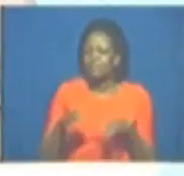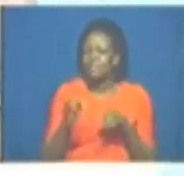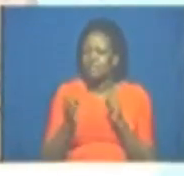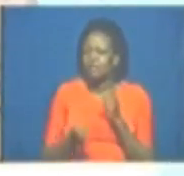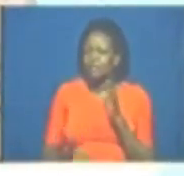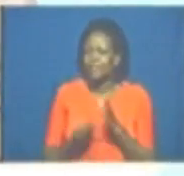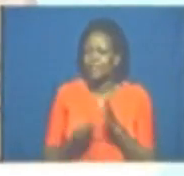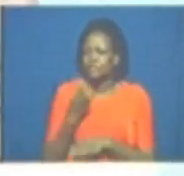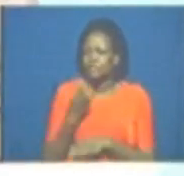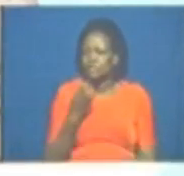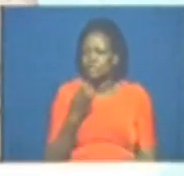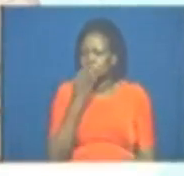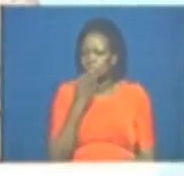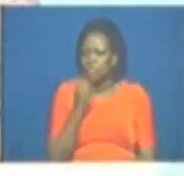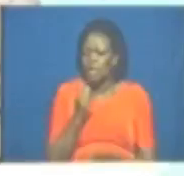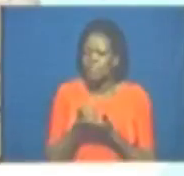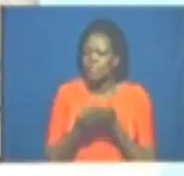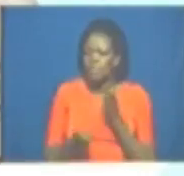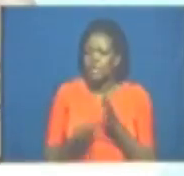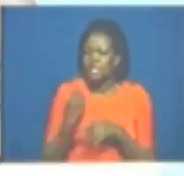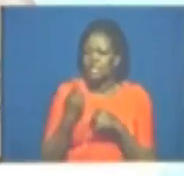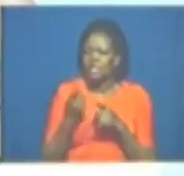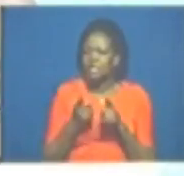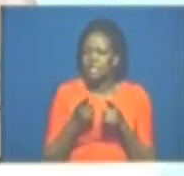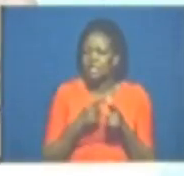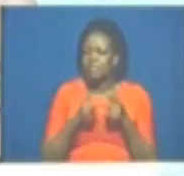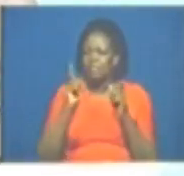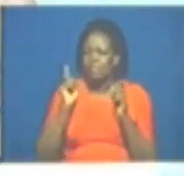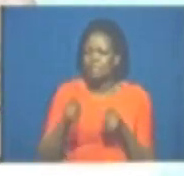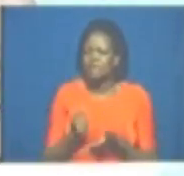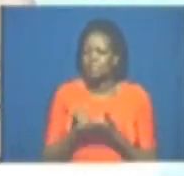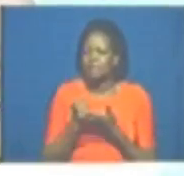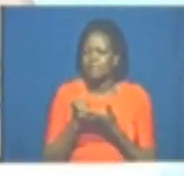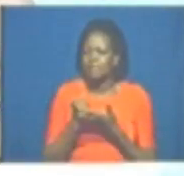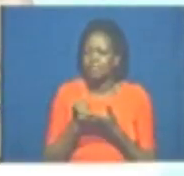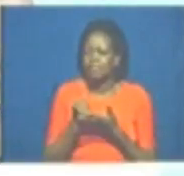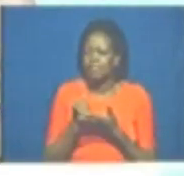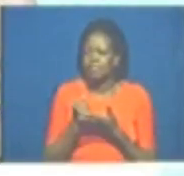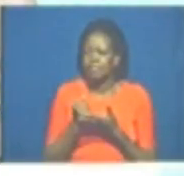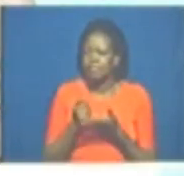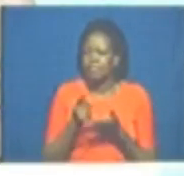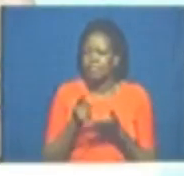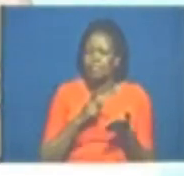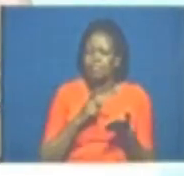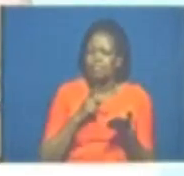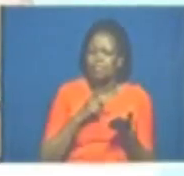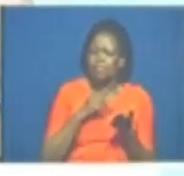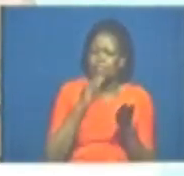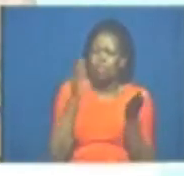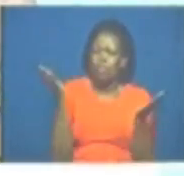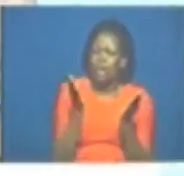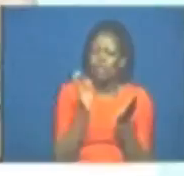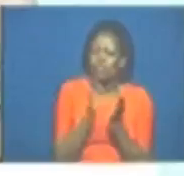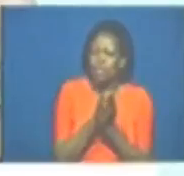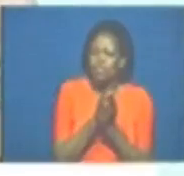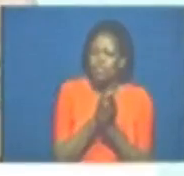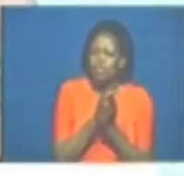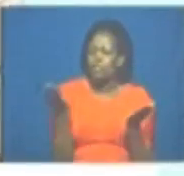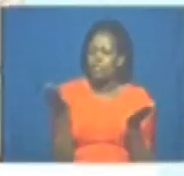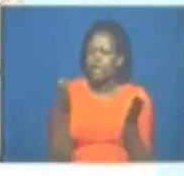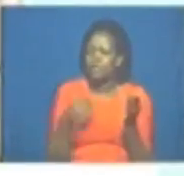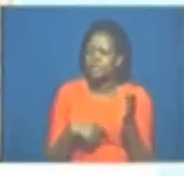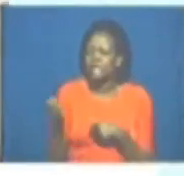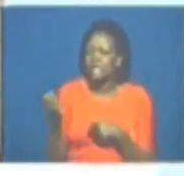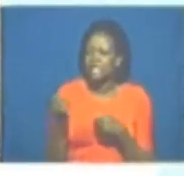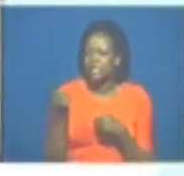produce, we help them produce, we must also help them in terms of storage, we must also help them to get the markets. Because if they are